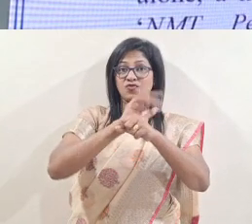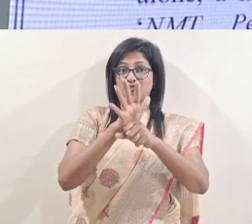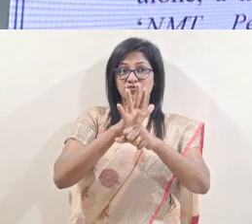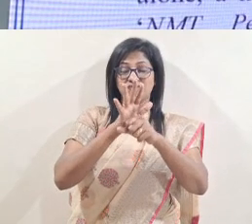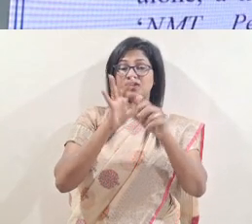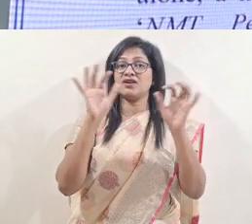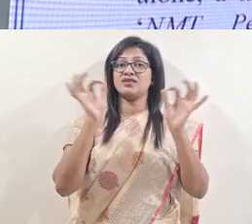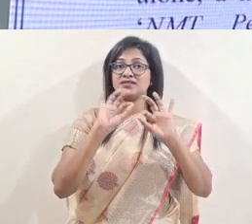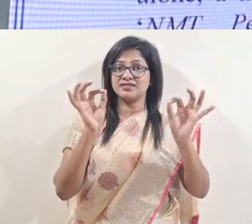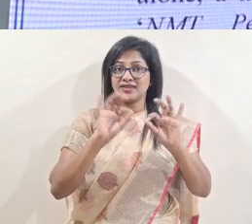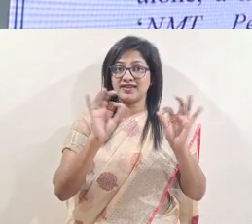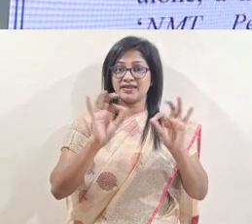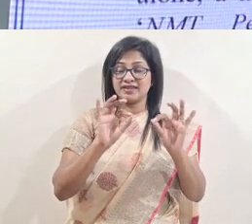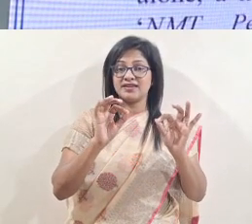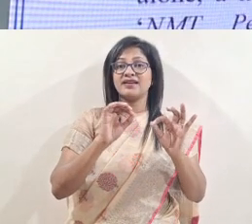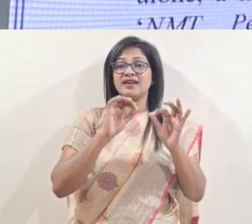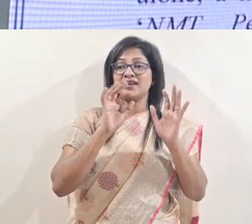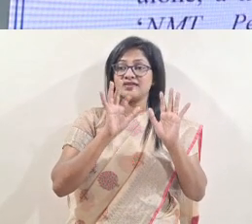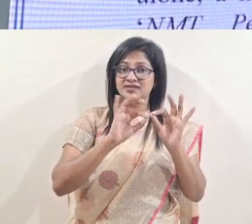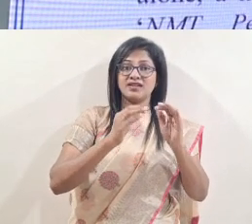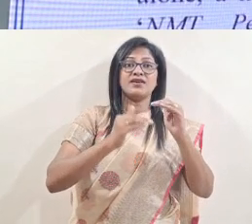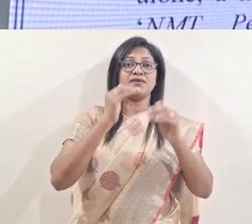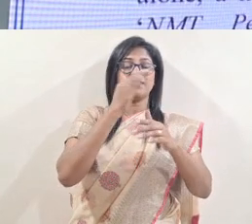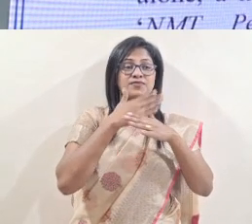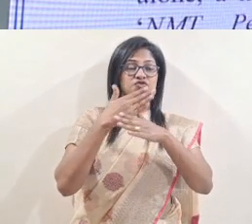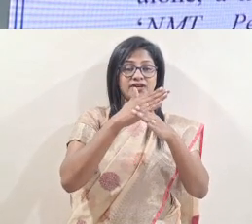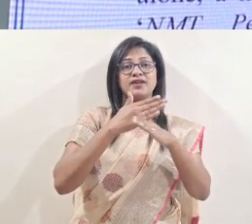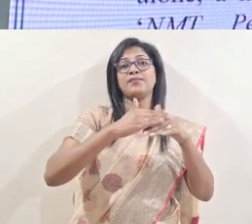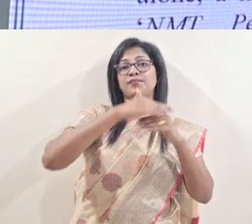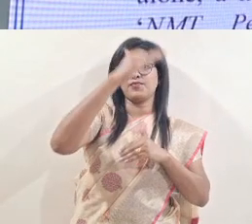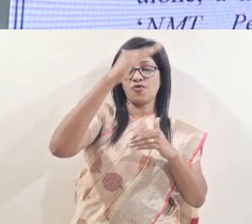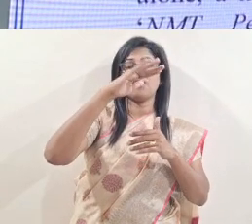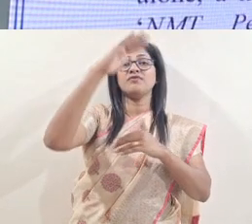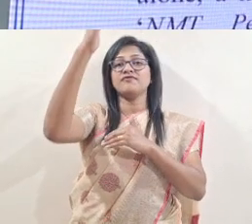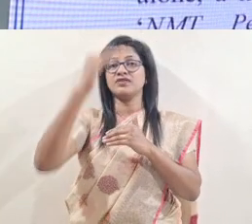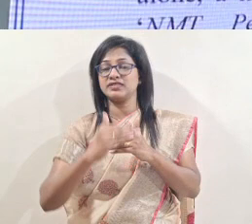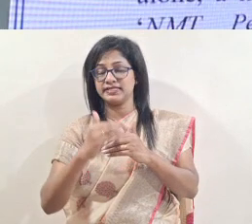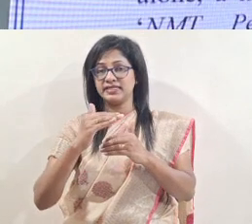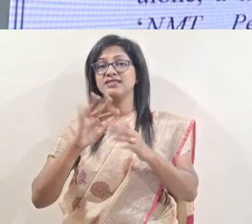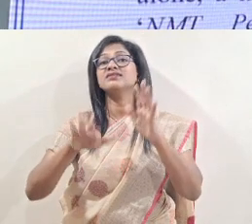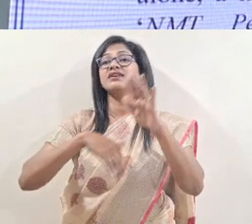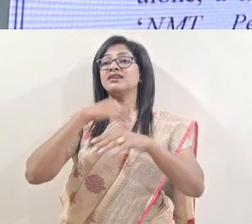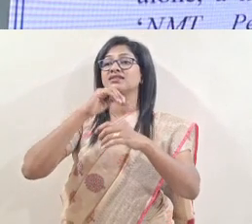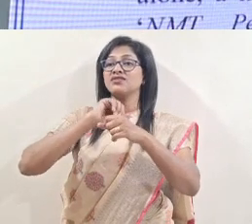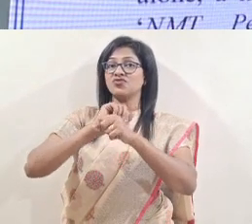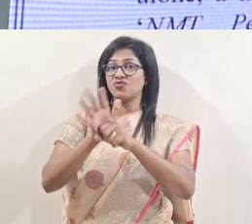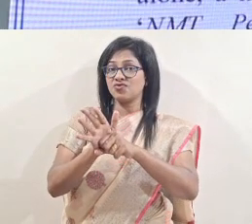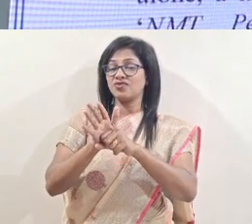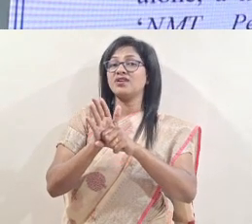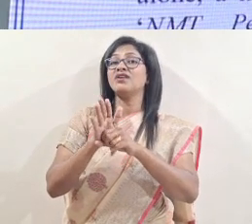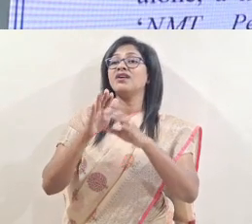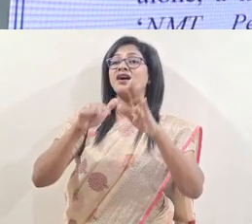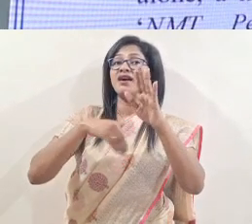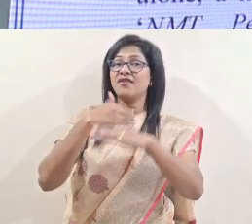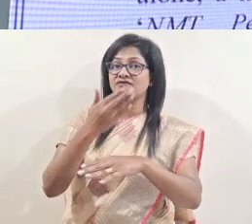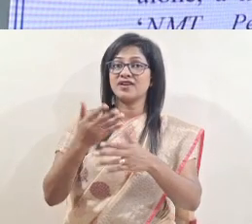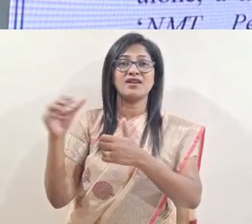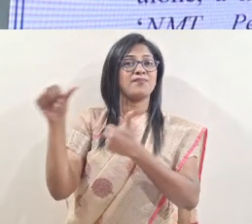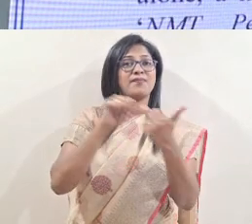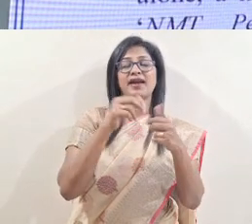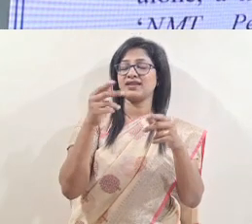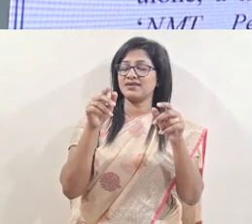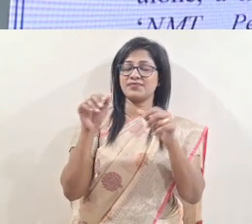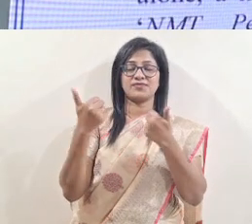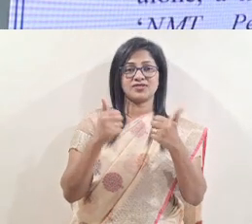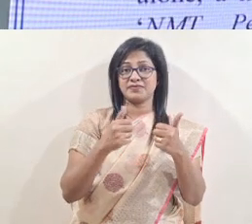but post-COVID-19, unlike the work modes, we found that it could not reach its earlier share. For personal vehicle,